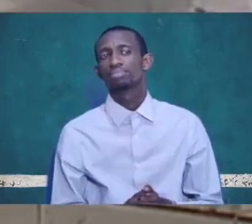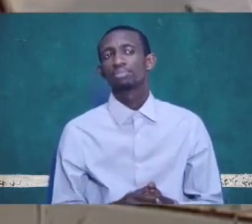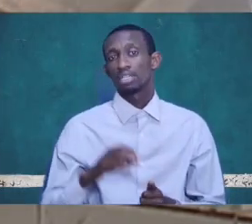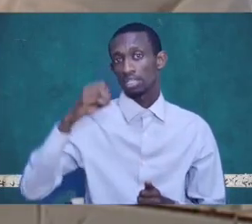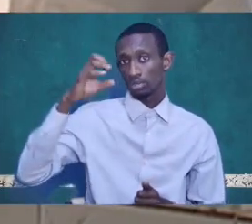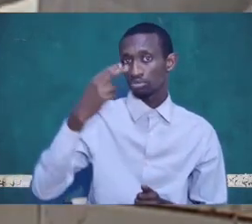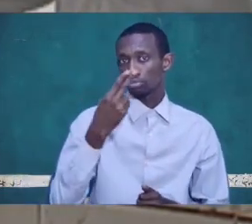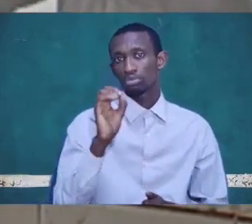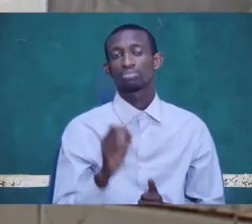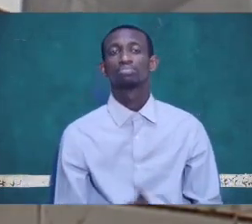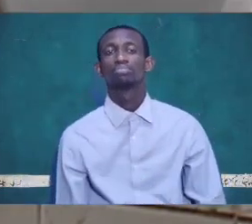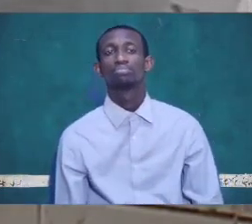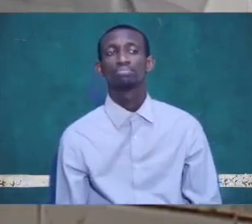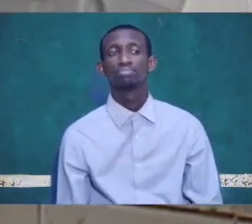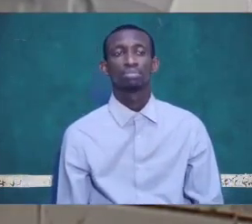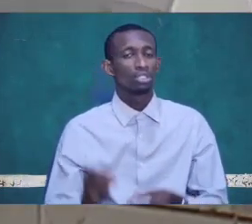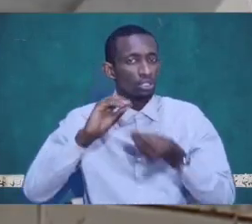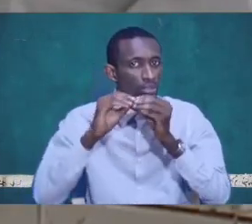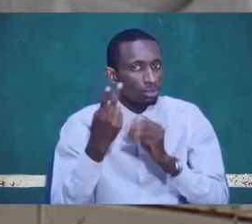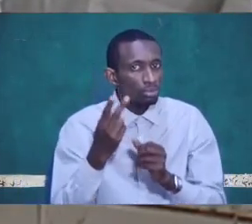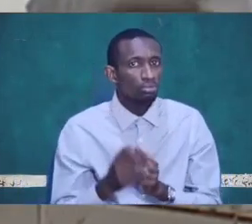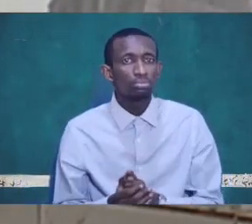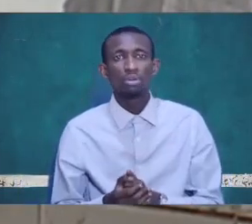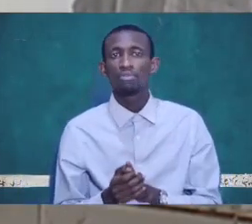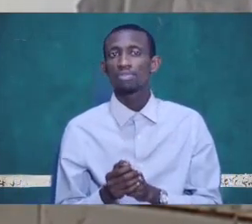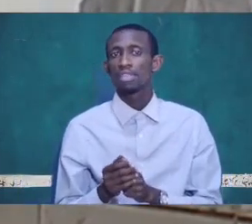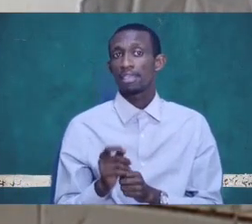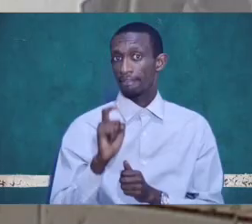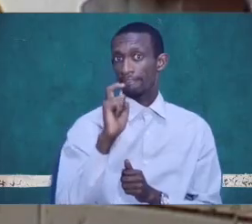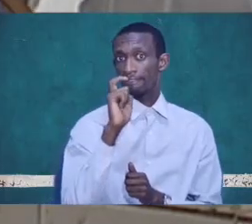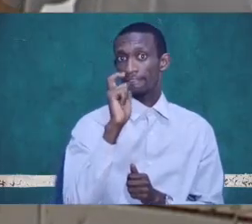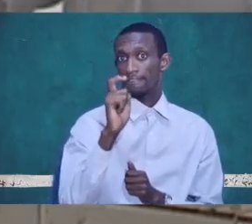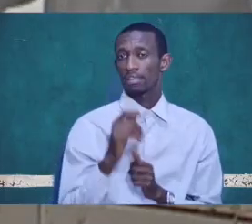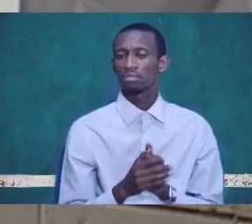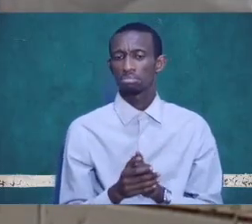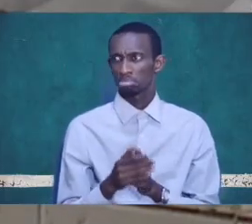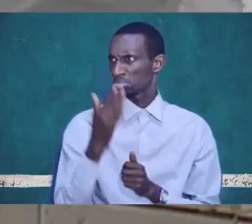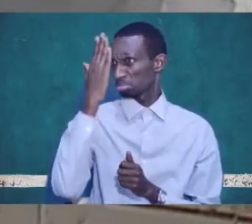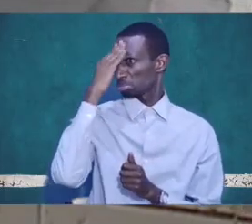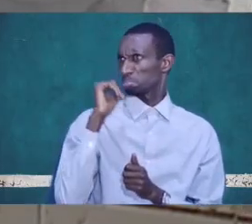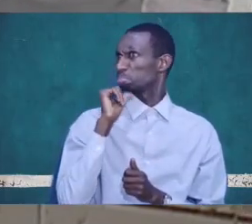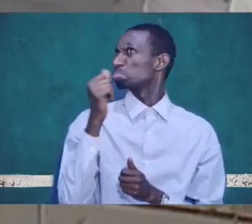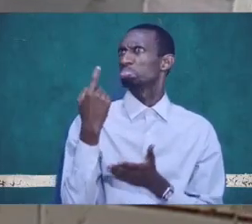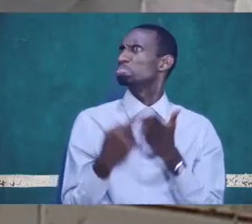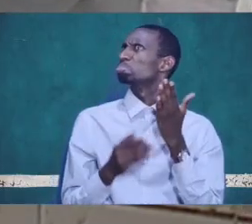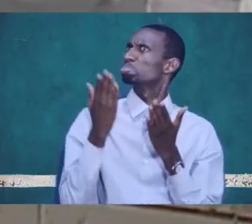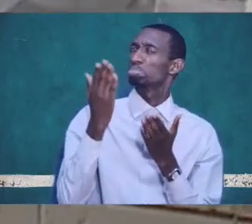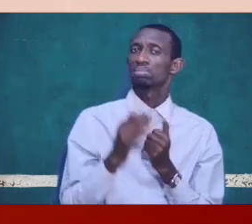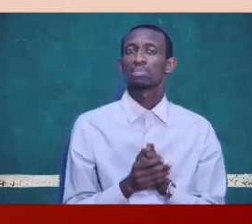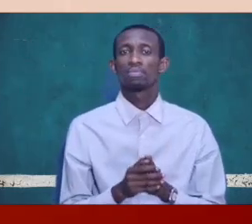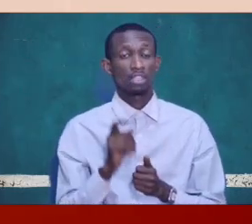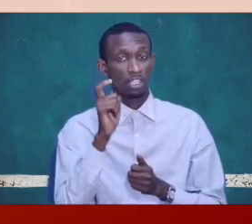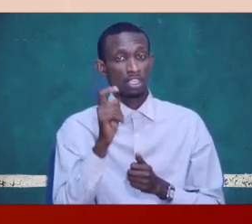Number 2, we have X. It is an element which is unknown, and here we have the number